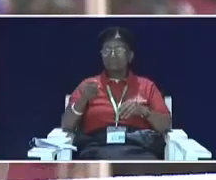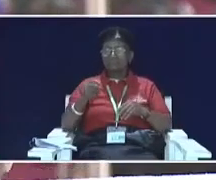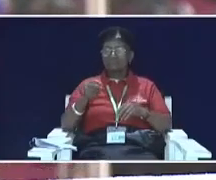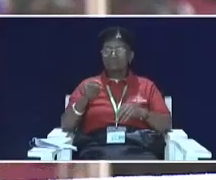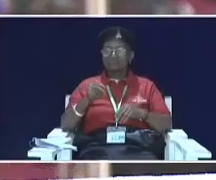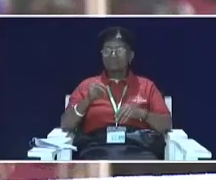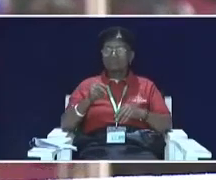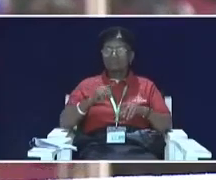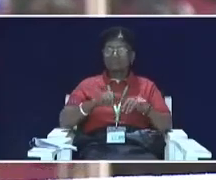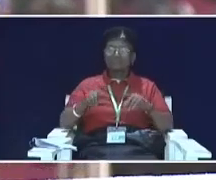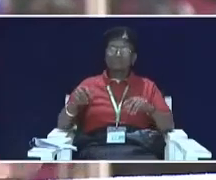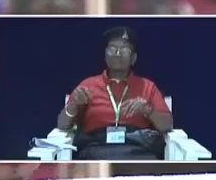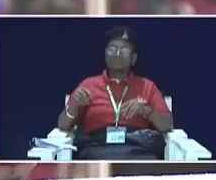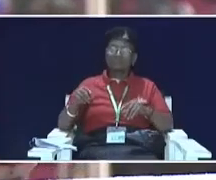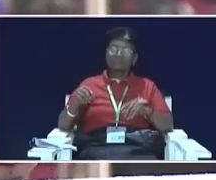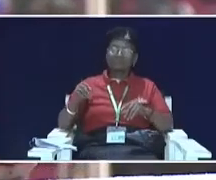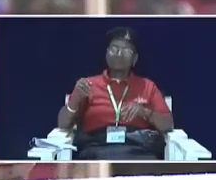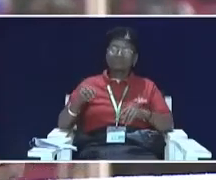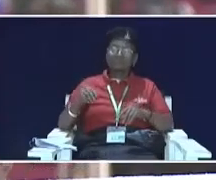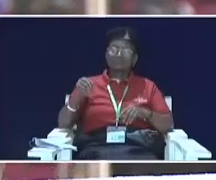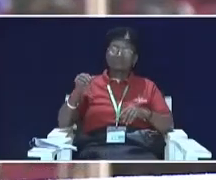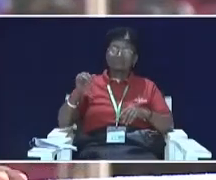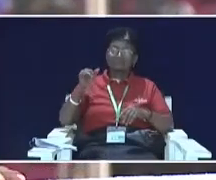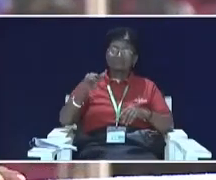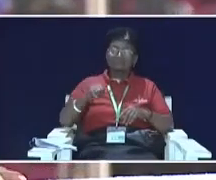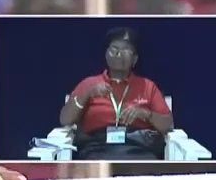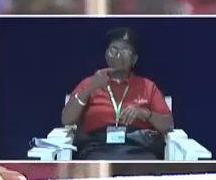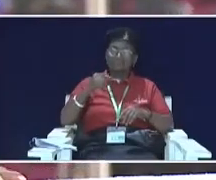When he said the sacrifice must be holy,